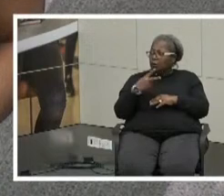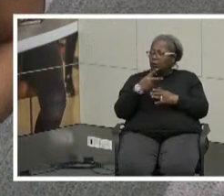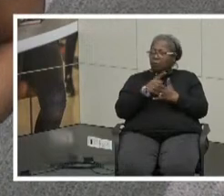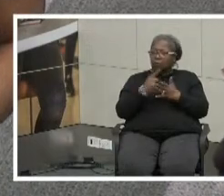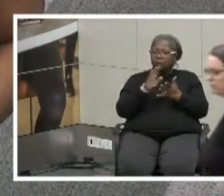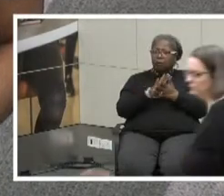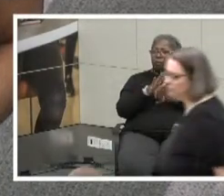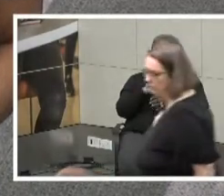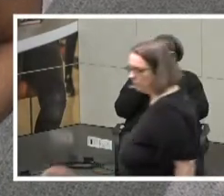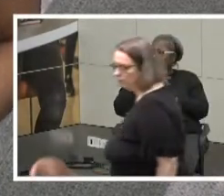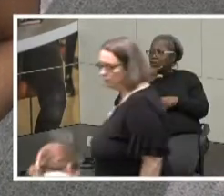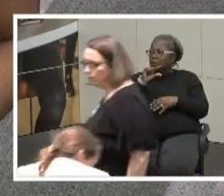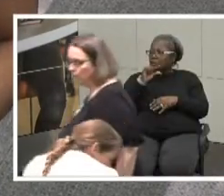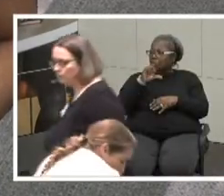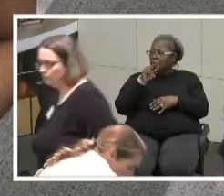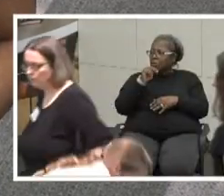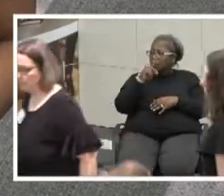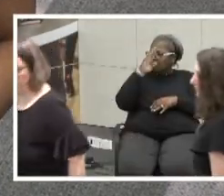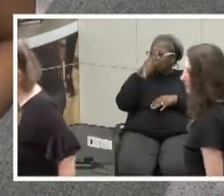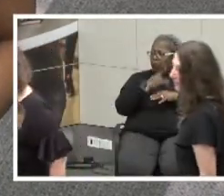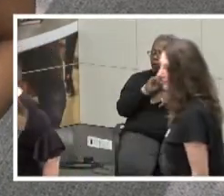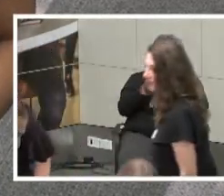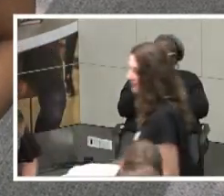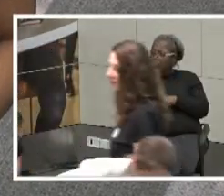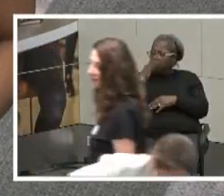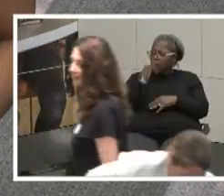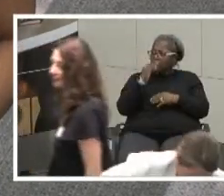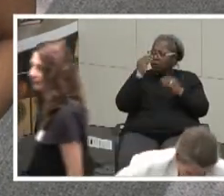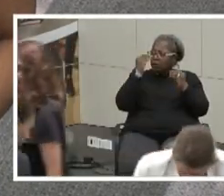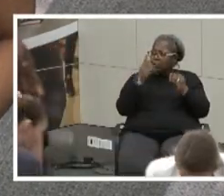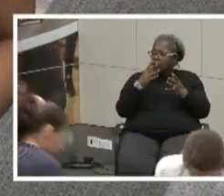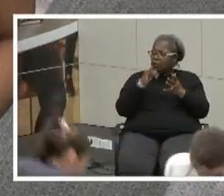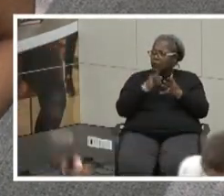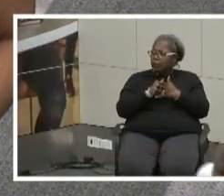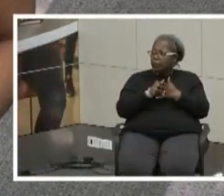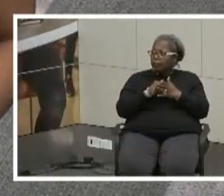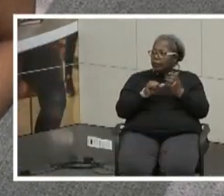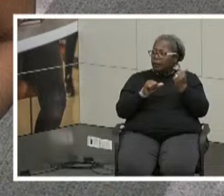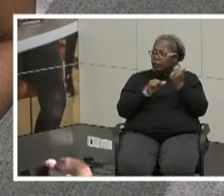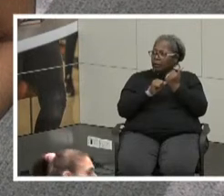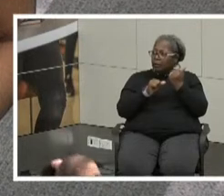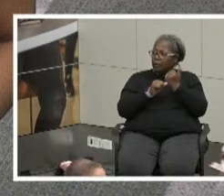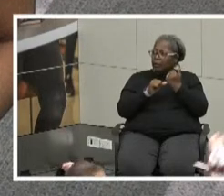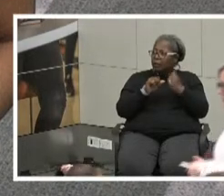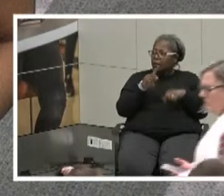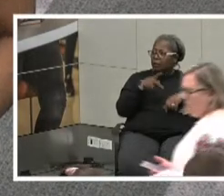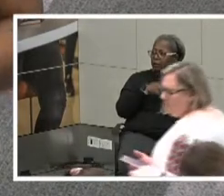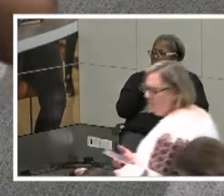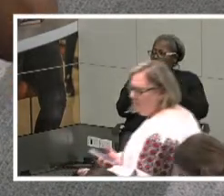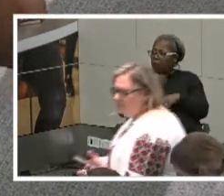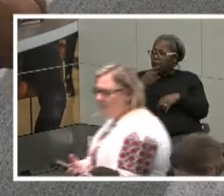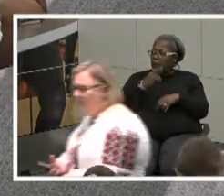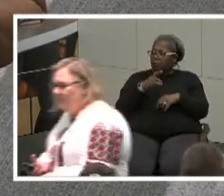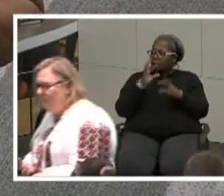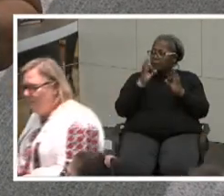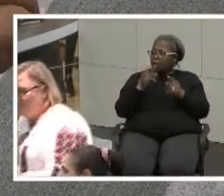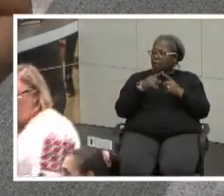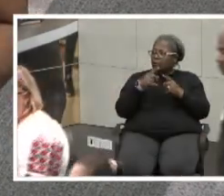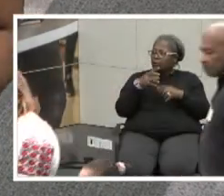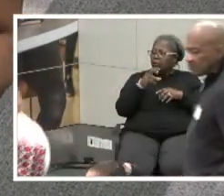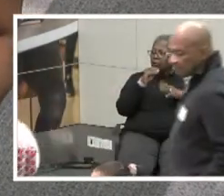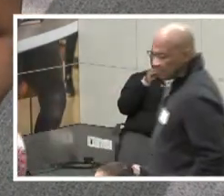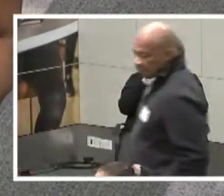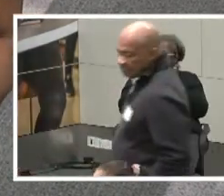of school my grandson I was approached by the teacher that the assistant principal and her decided to take